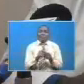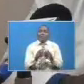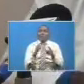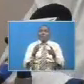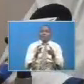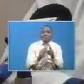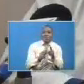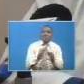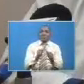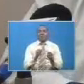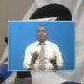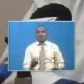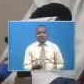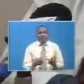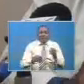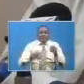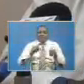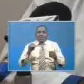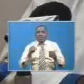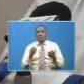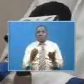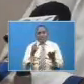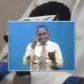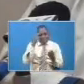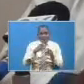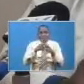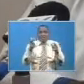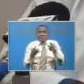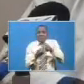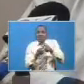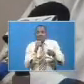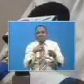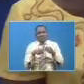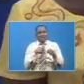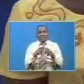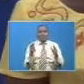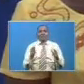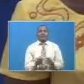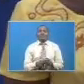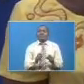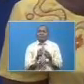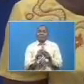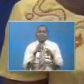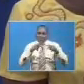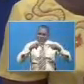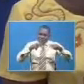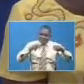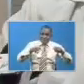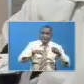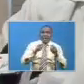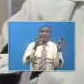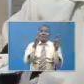size as compared to the testis. So a big scrotum doesn't mean that you have a big testis. And about the research